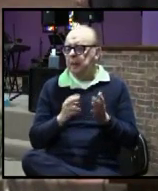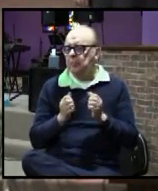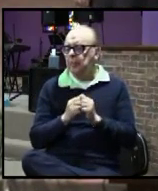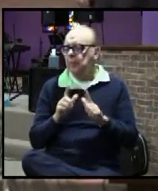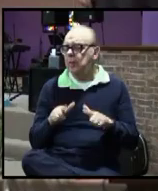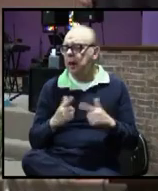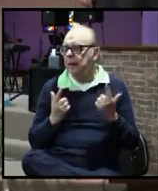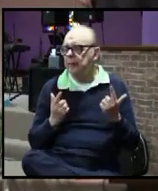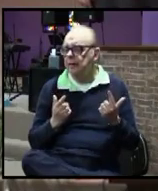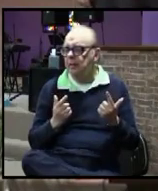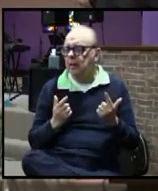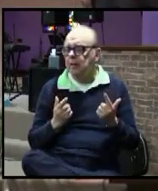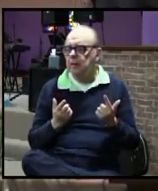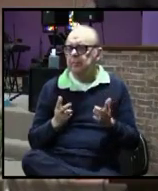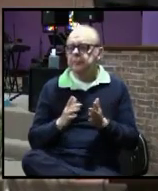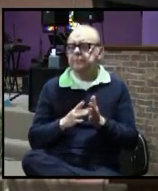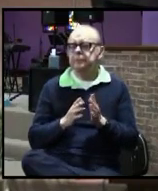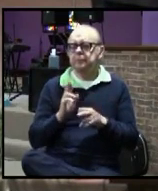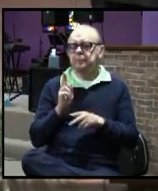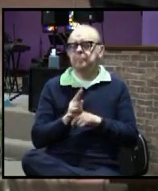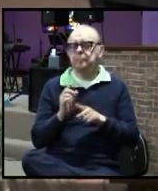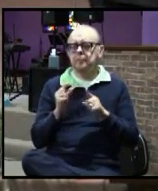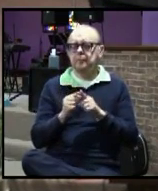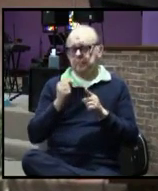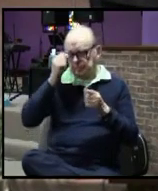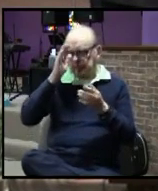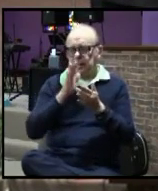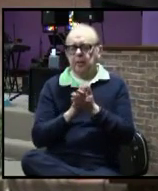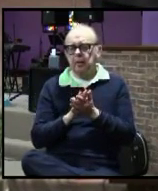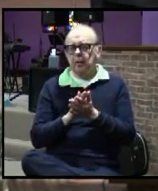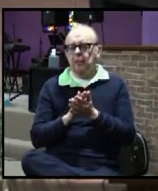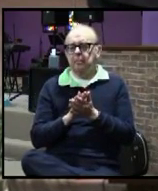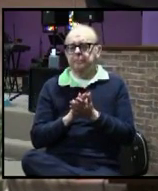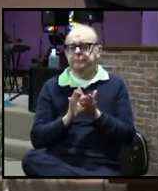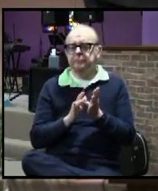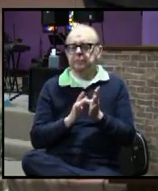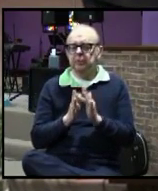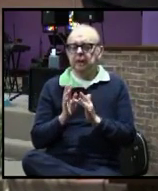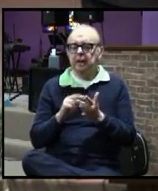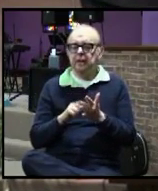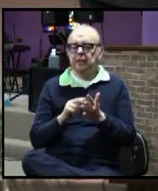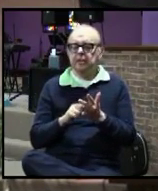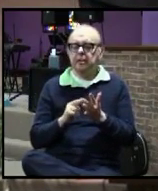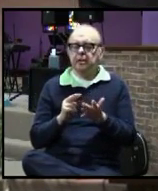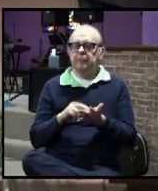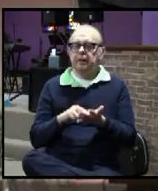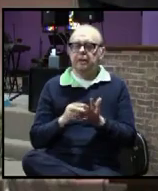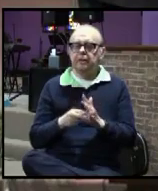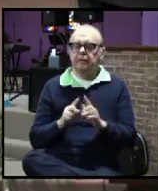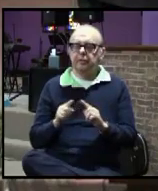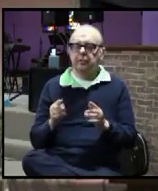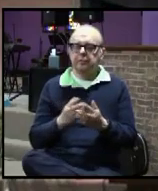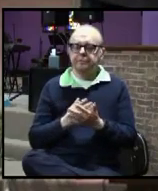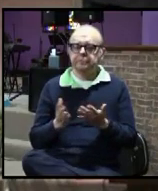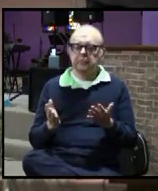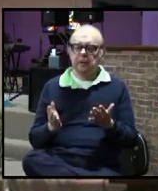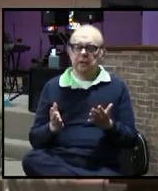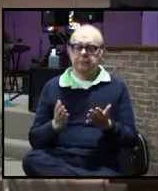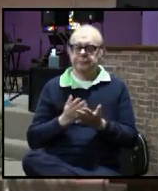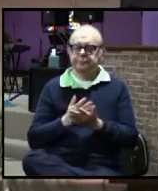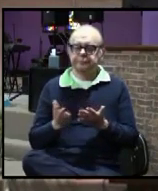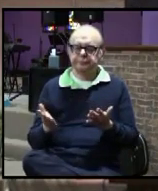life? When Jesus uses the word belief, he means something else. Jesus says that